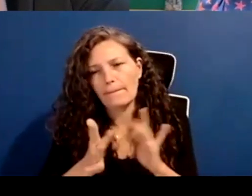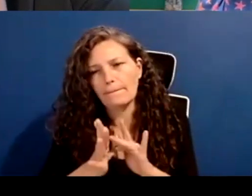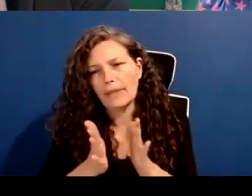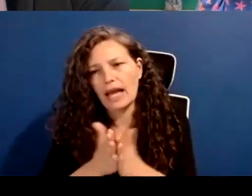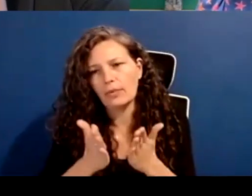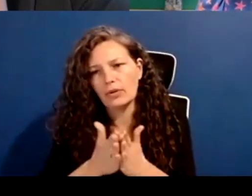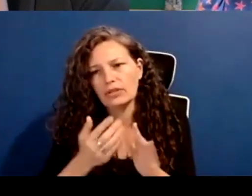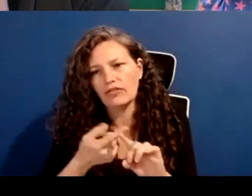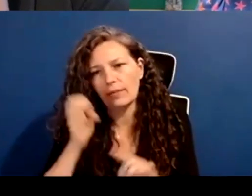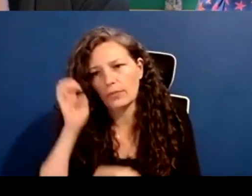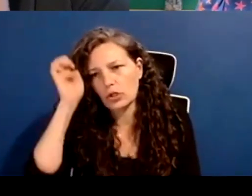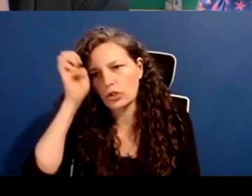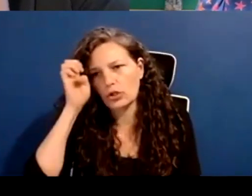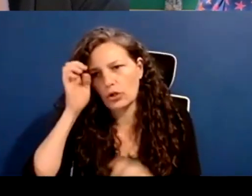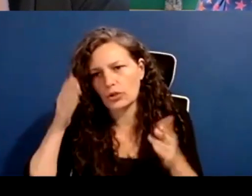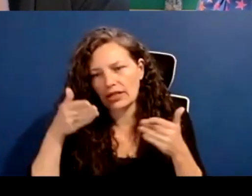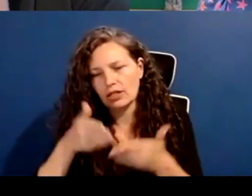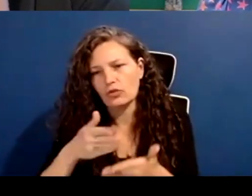Eurocentric white